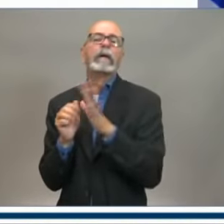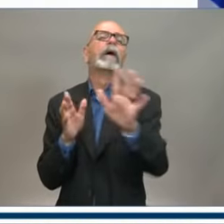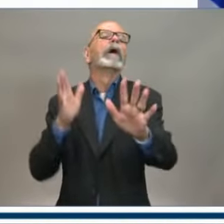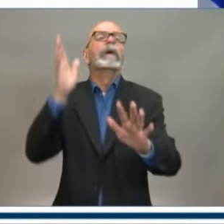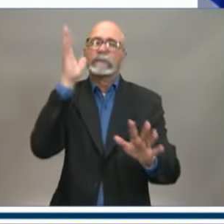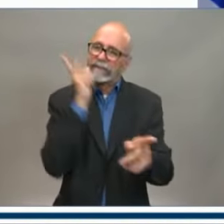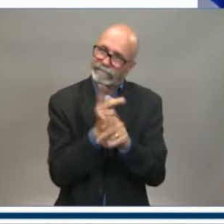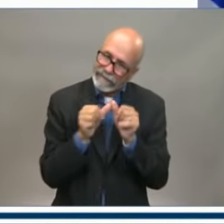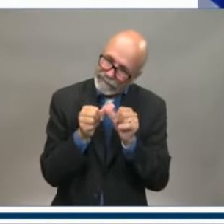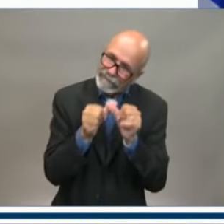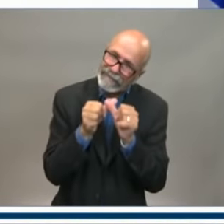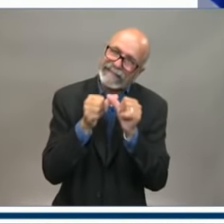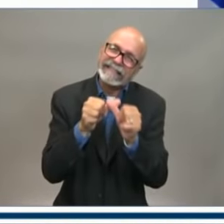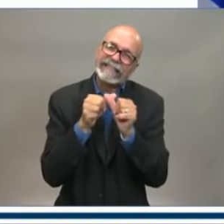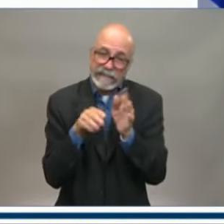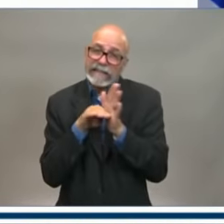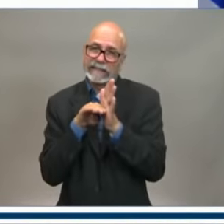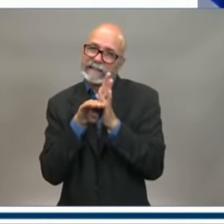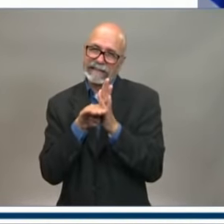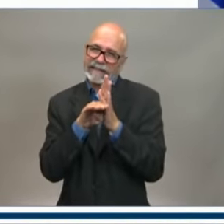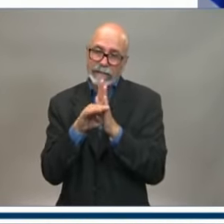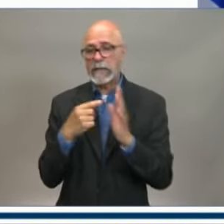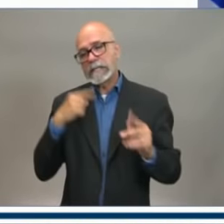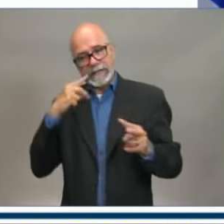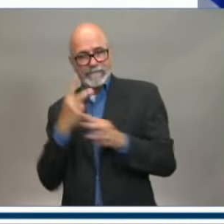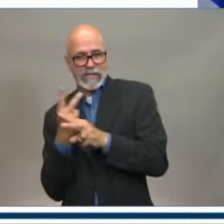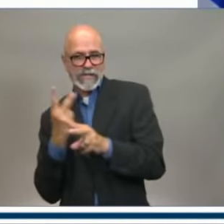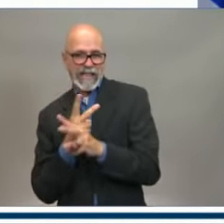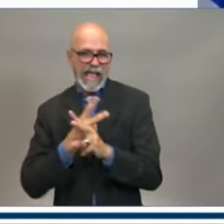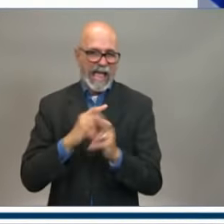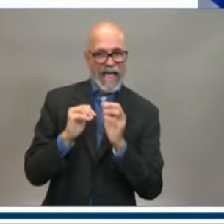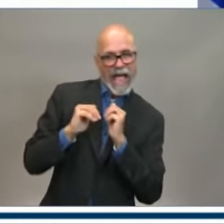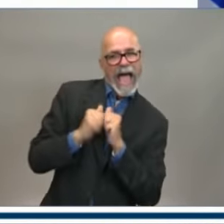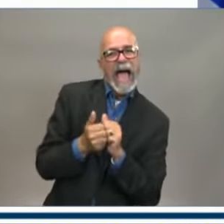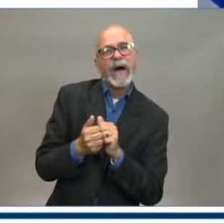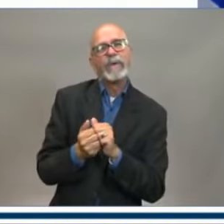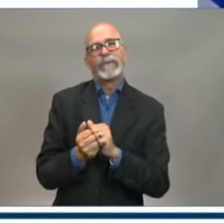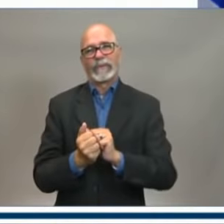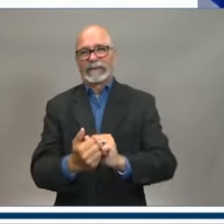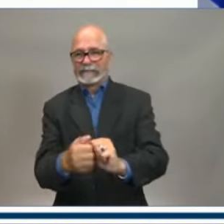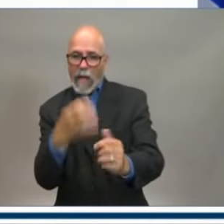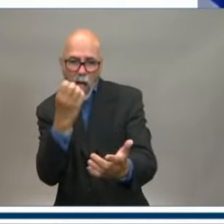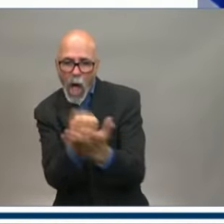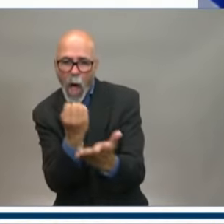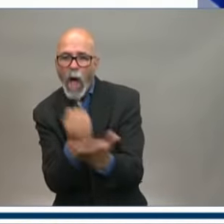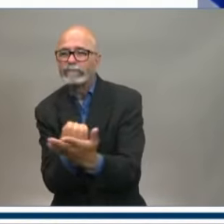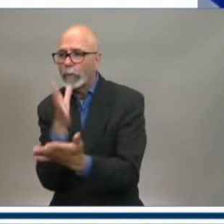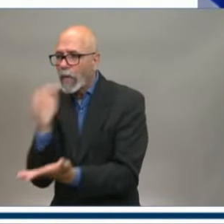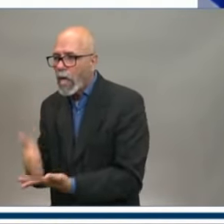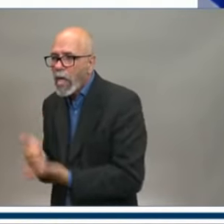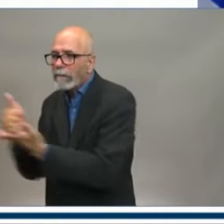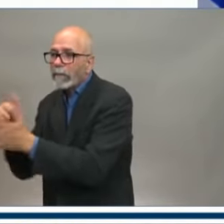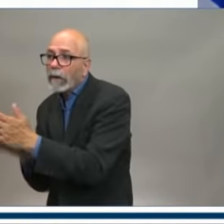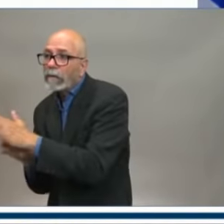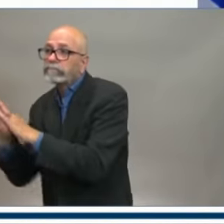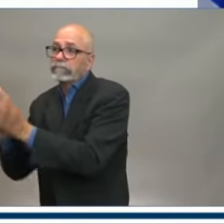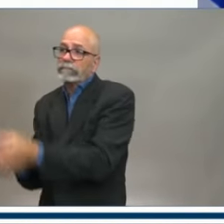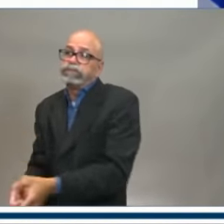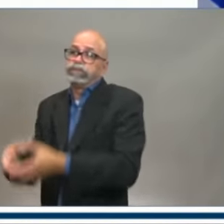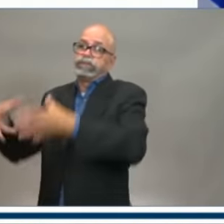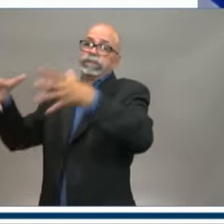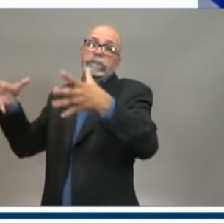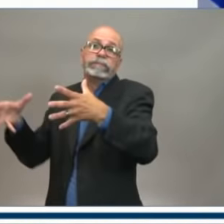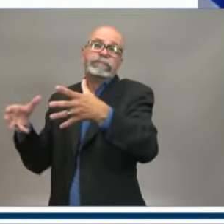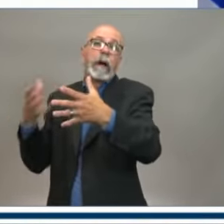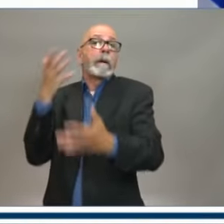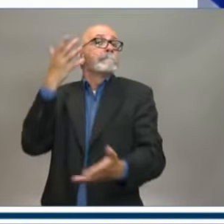economy, we still have to figure out ways to get economic activity happening, which will include some travel, at the same